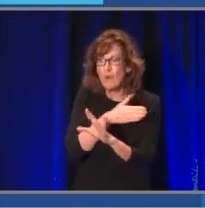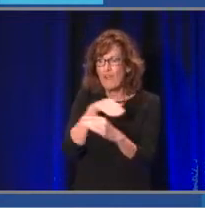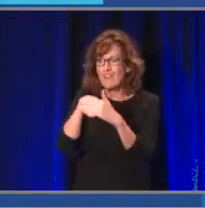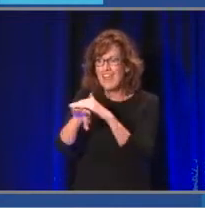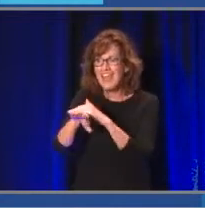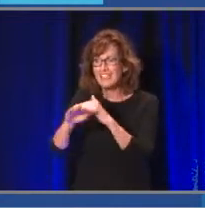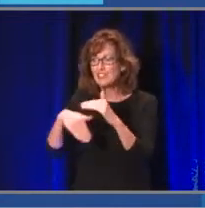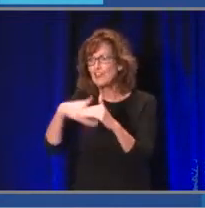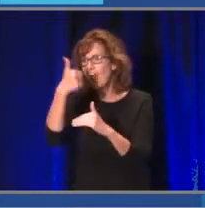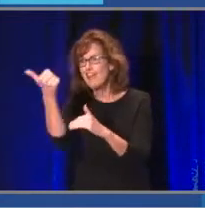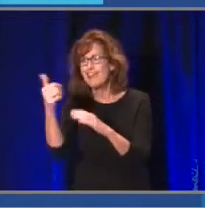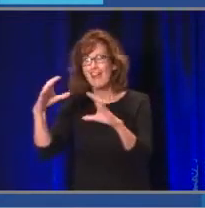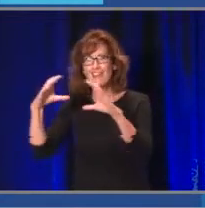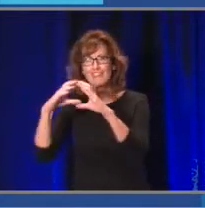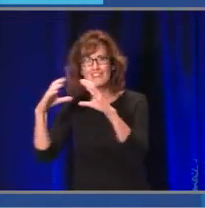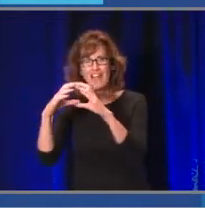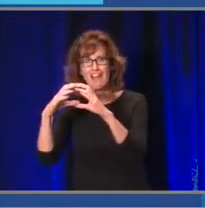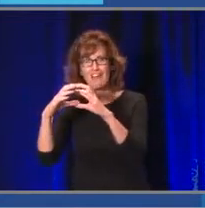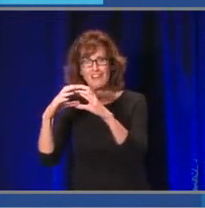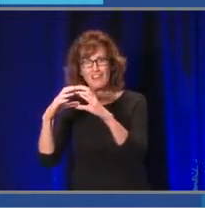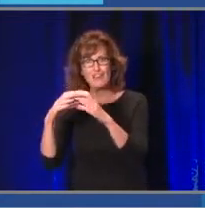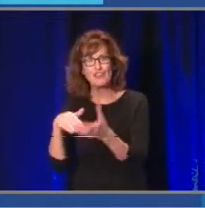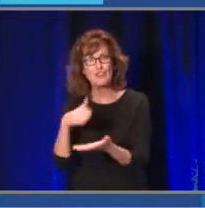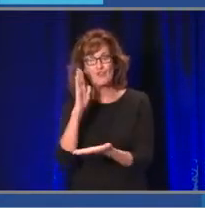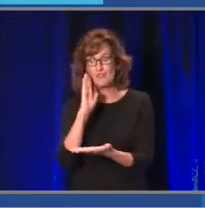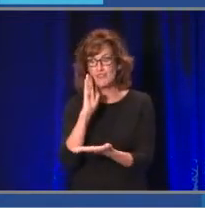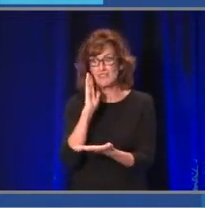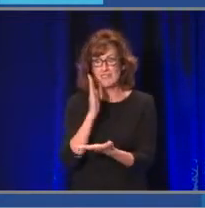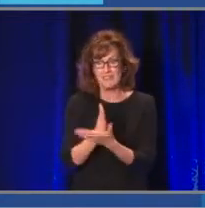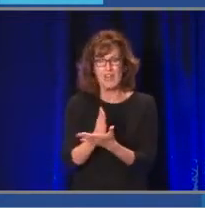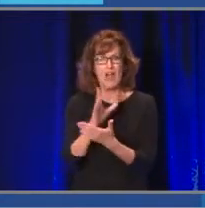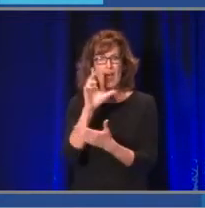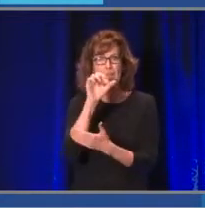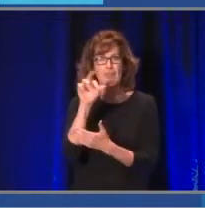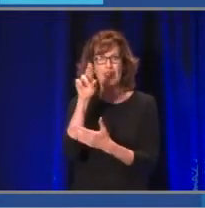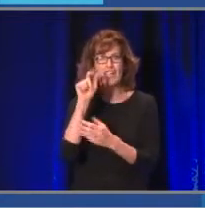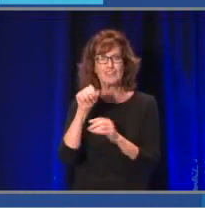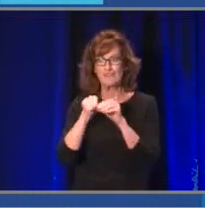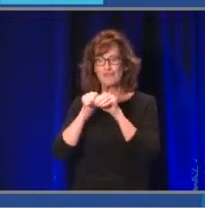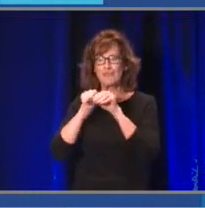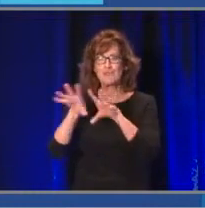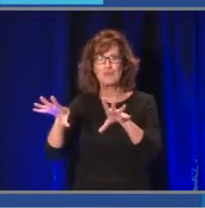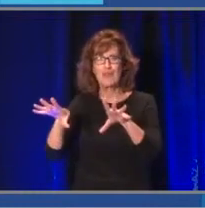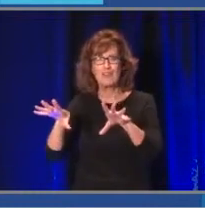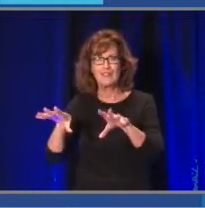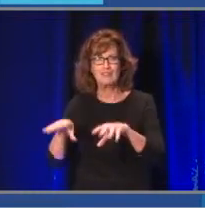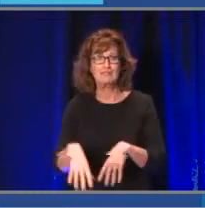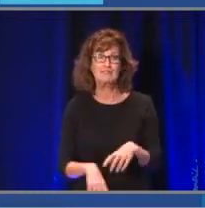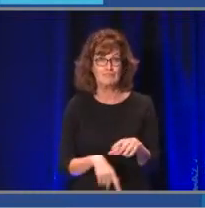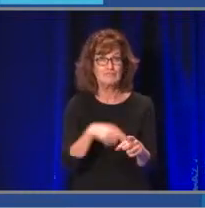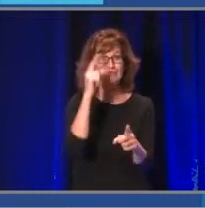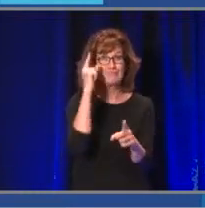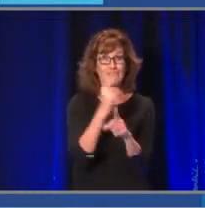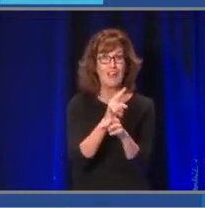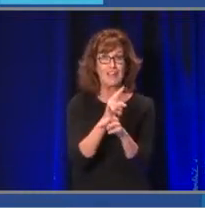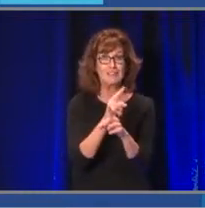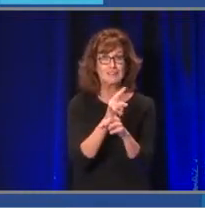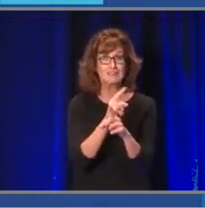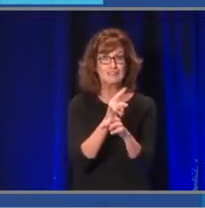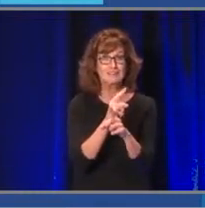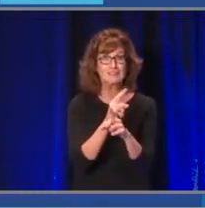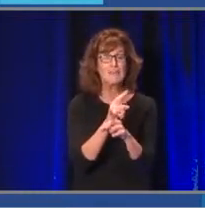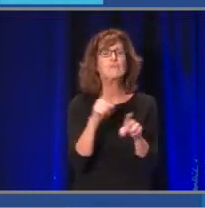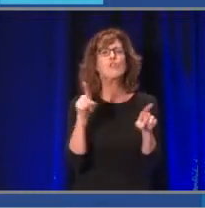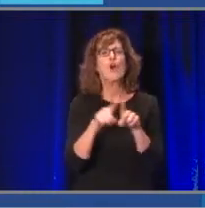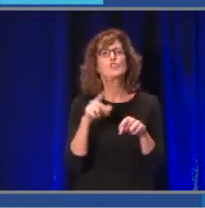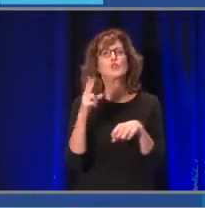metastasis. Yes, so that is one aspect. And one other aspect of it is therapeutics.